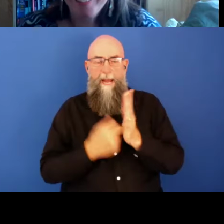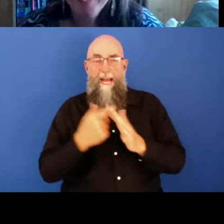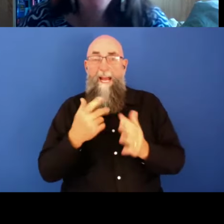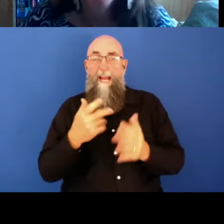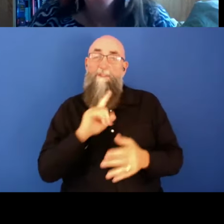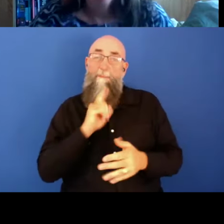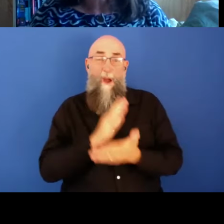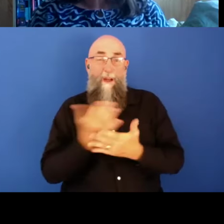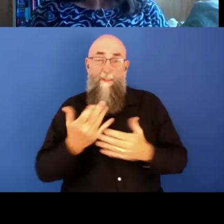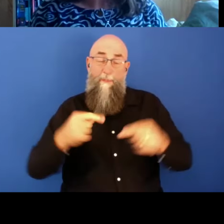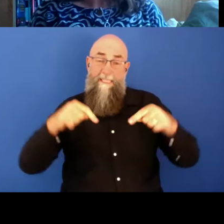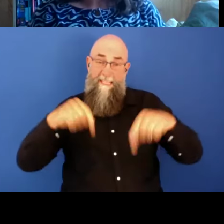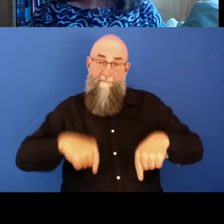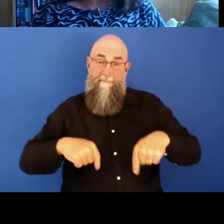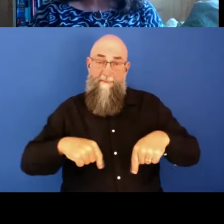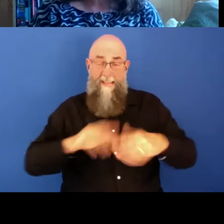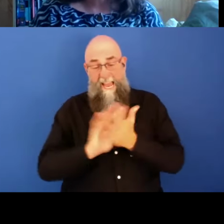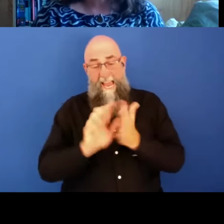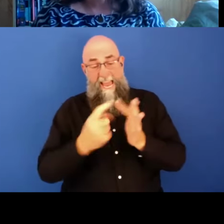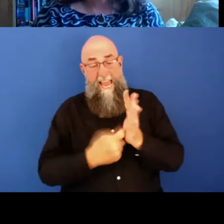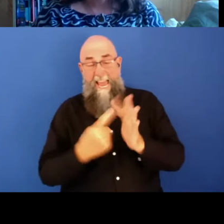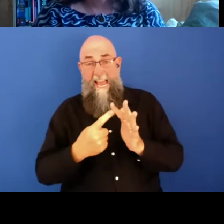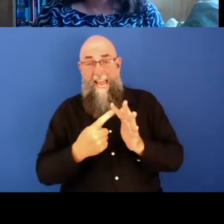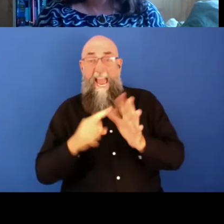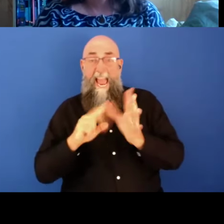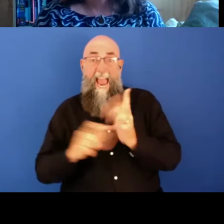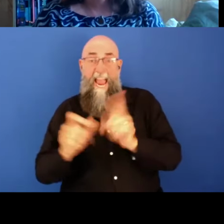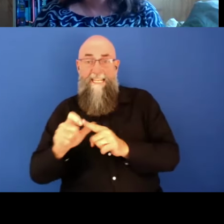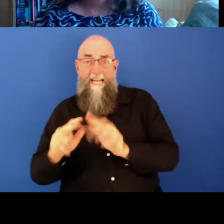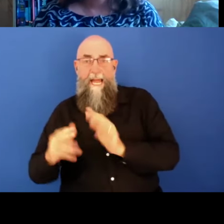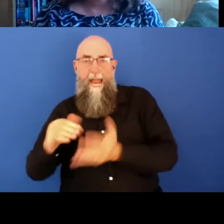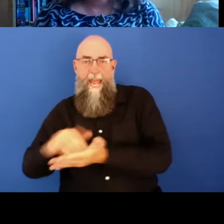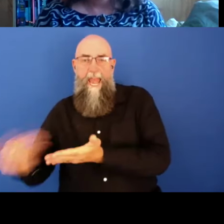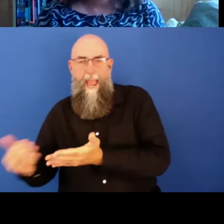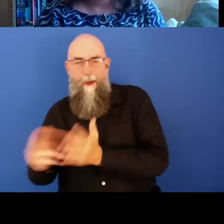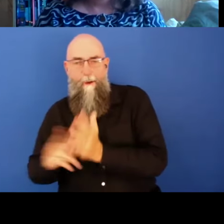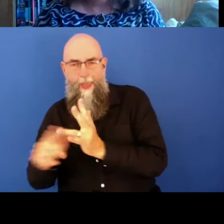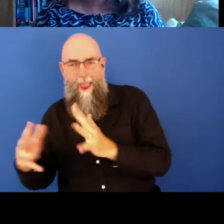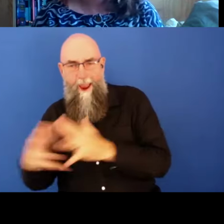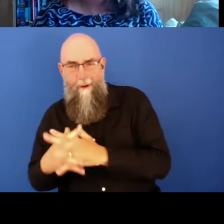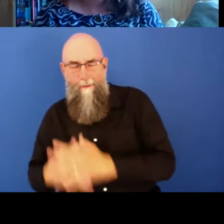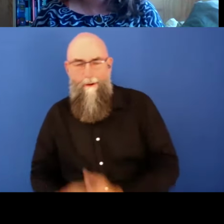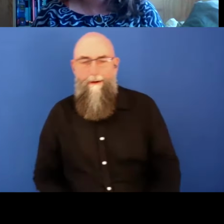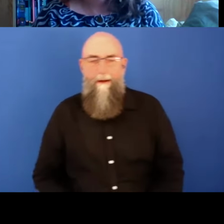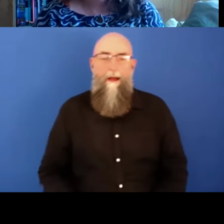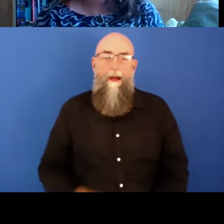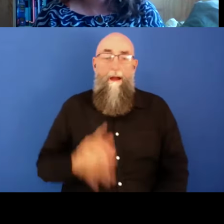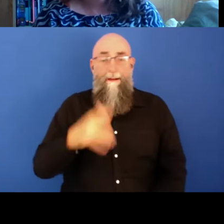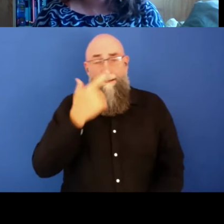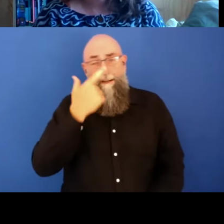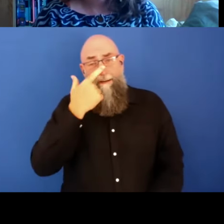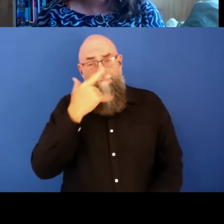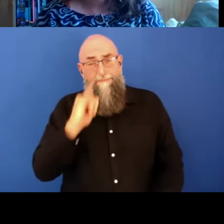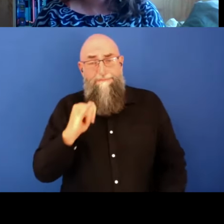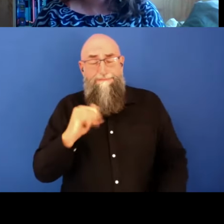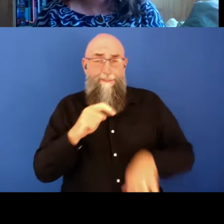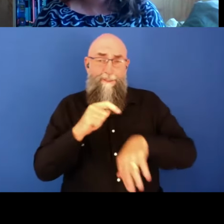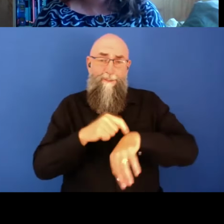okay well look unfortunately we've run out of time thank you so much for